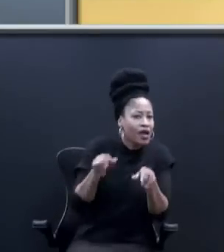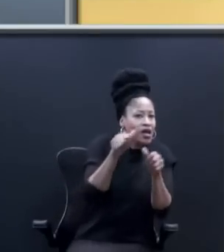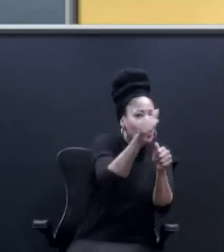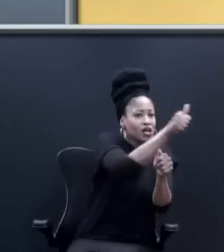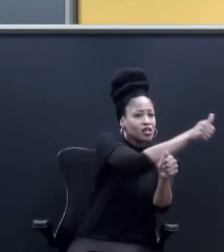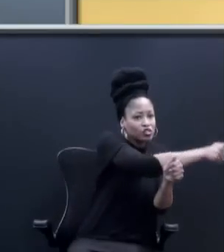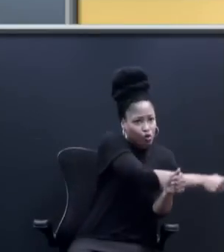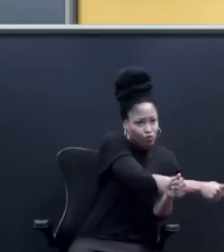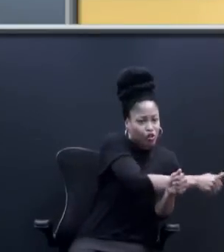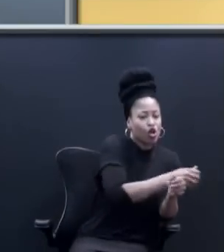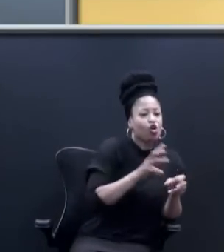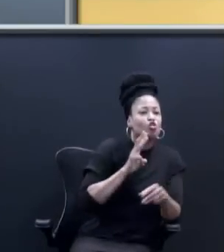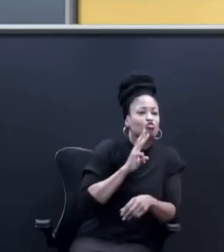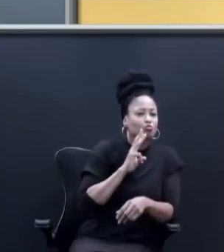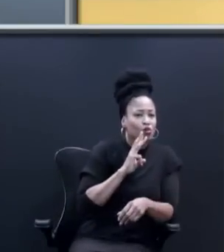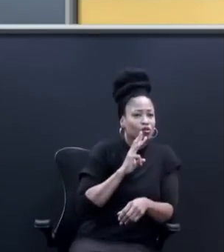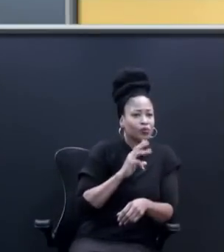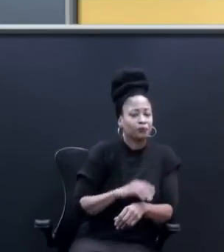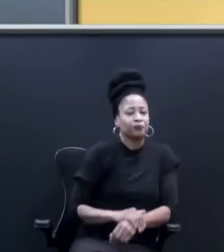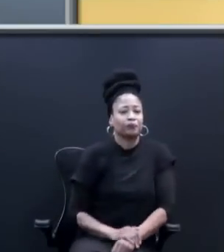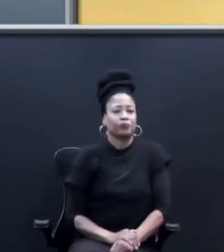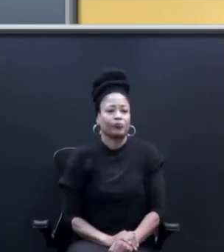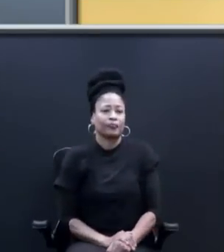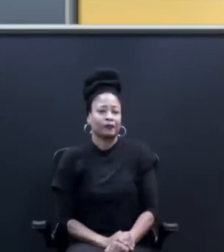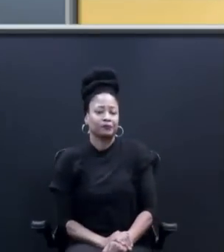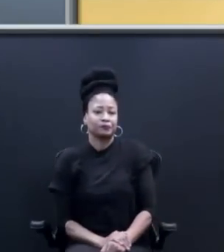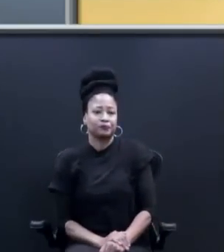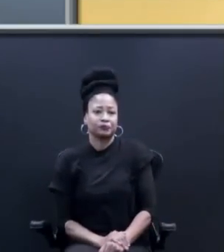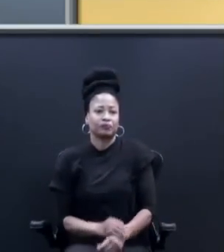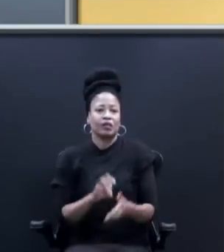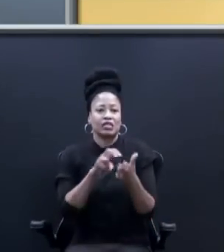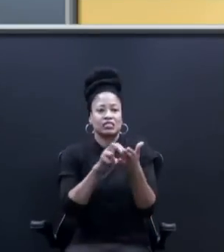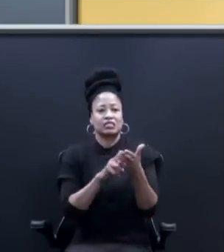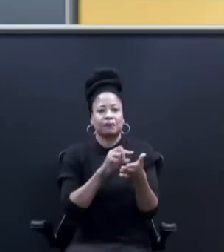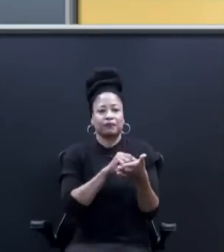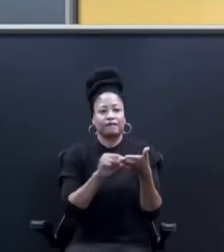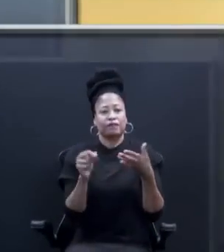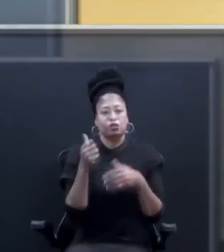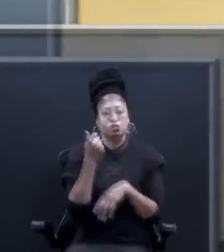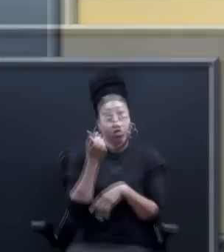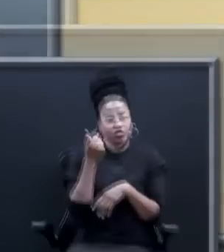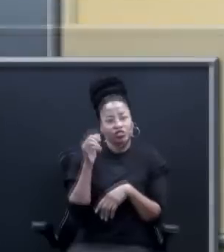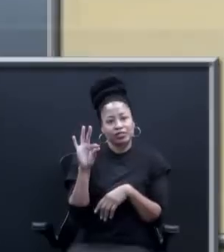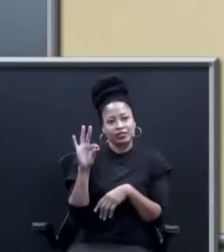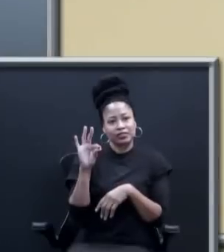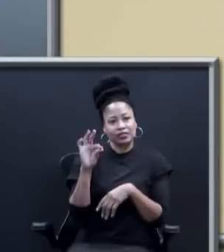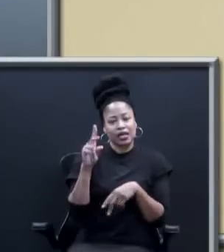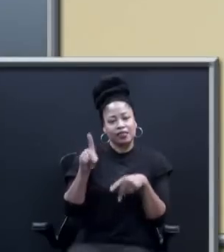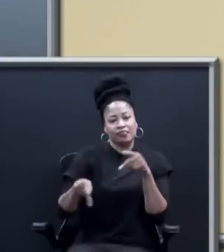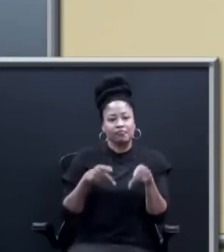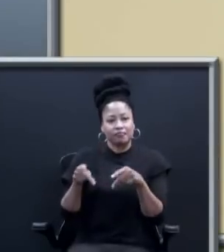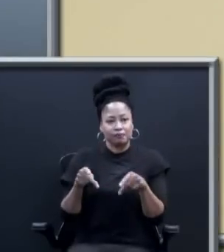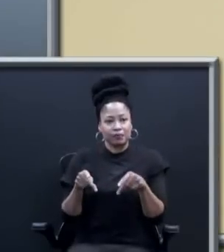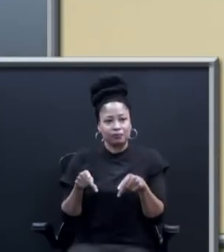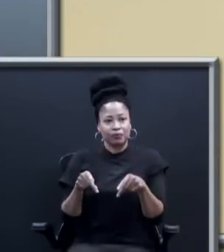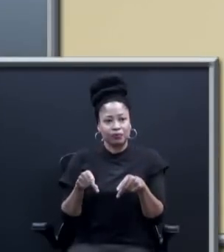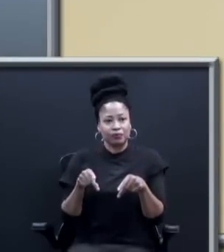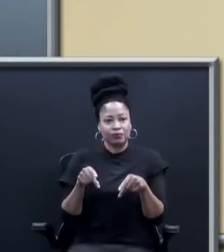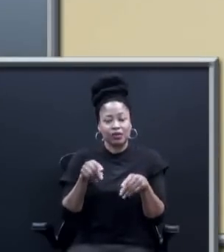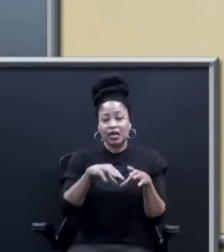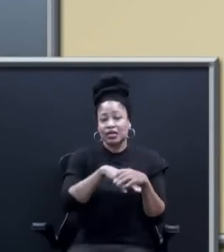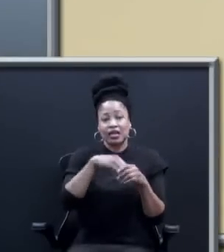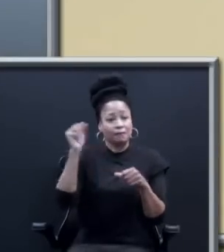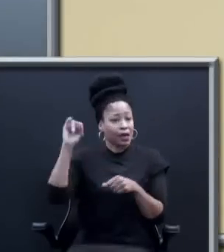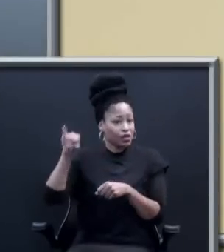water start to flow again. Skip down to verse 19. Verse 19 and go ahead. And the people came up out of Jordan on the 10th